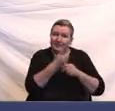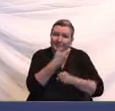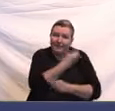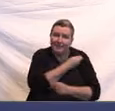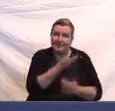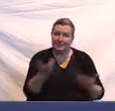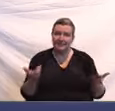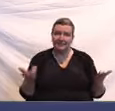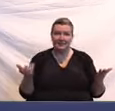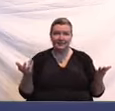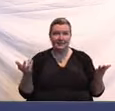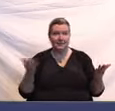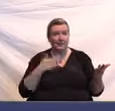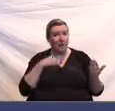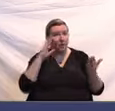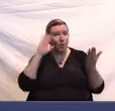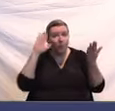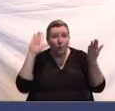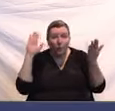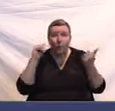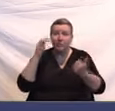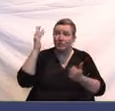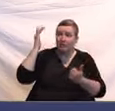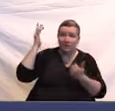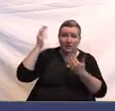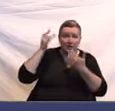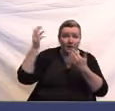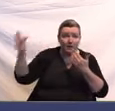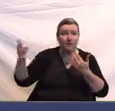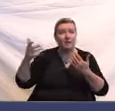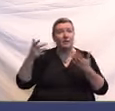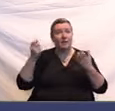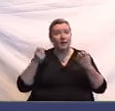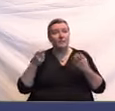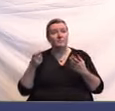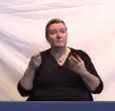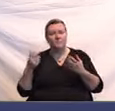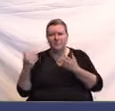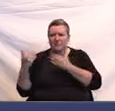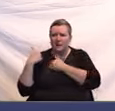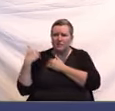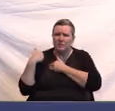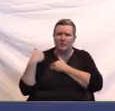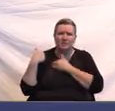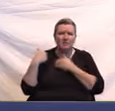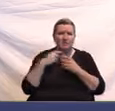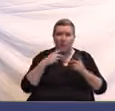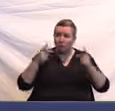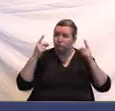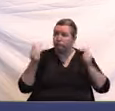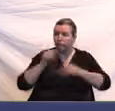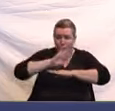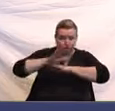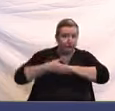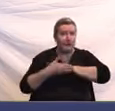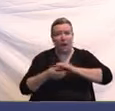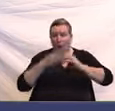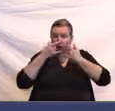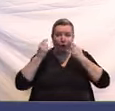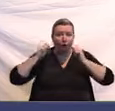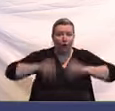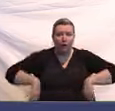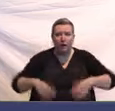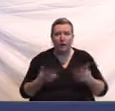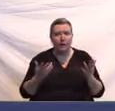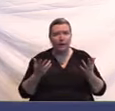my fervent hope that we can lift it at some point responsibly, sooner than later, but we've got to do it responsibly. And we know for a fact that